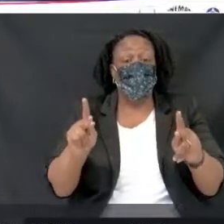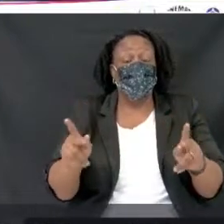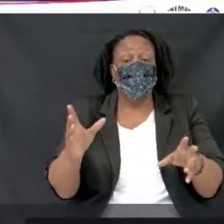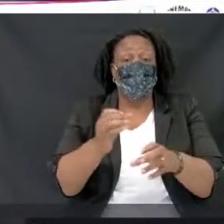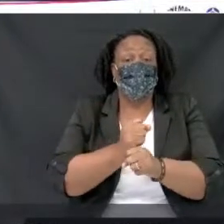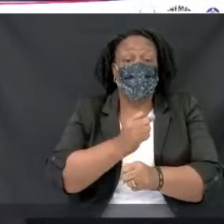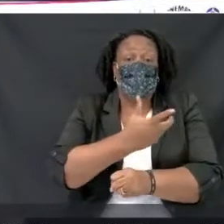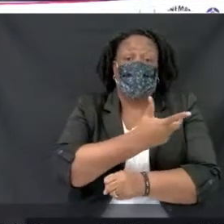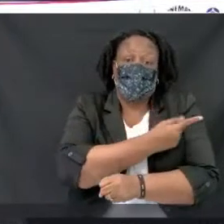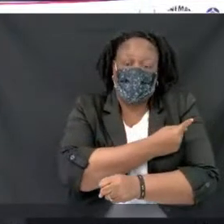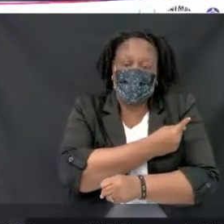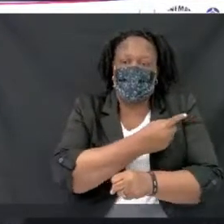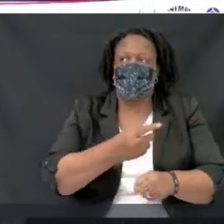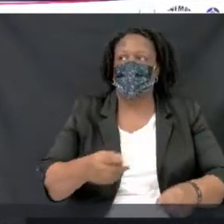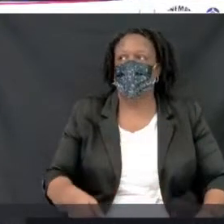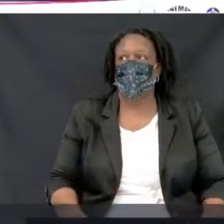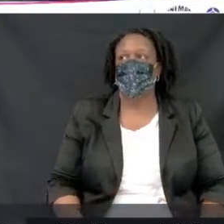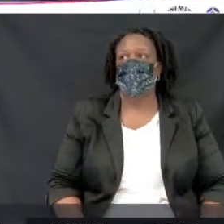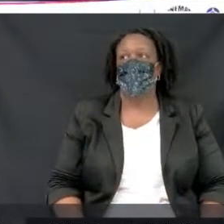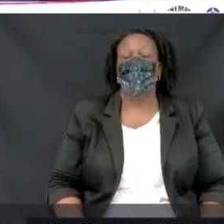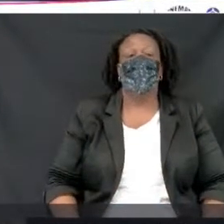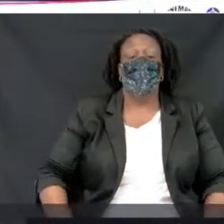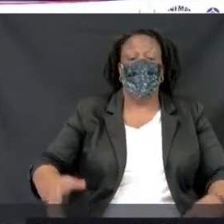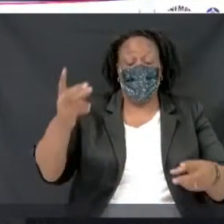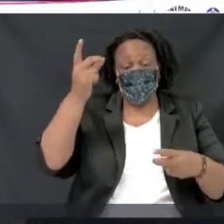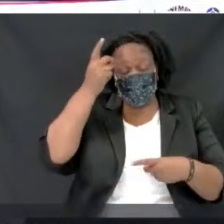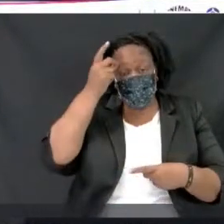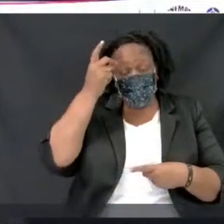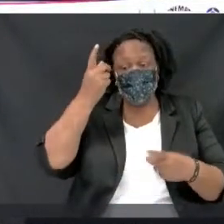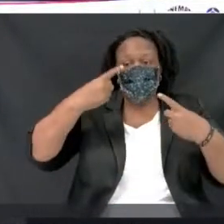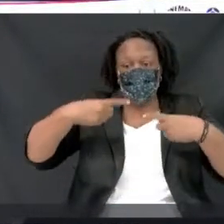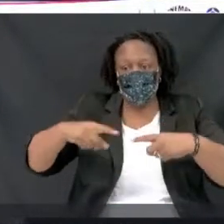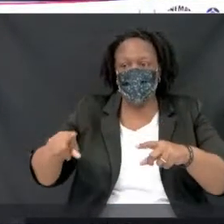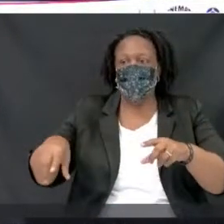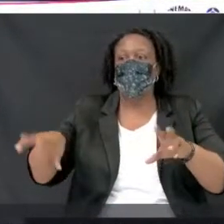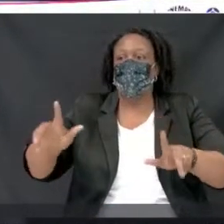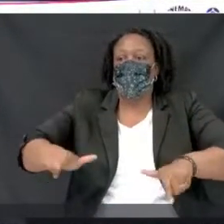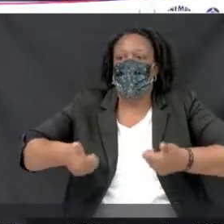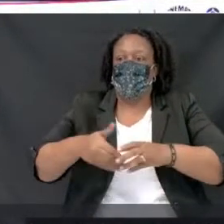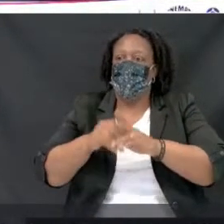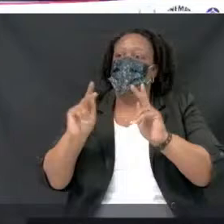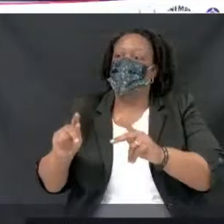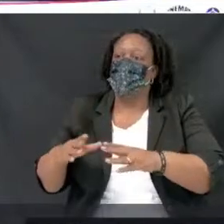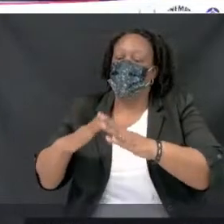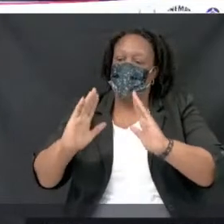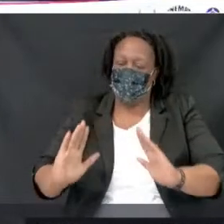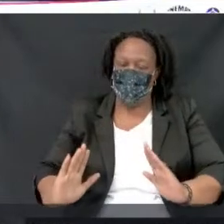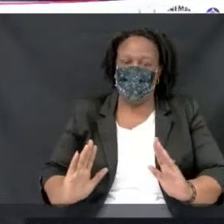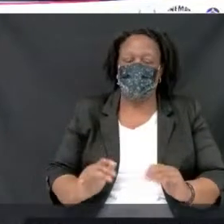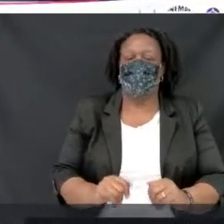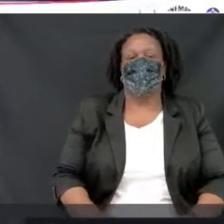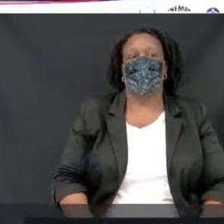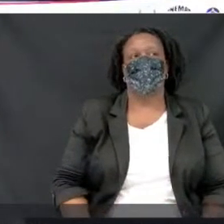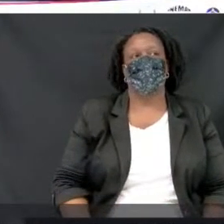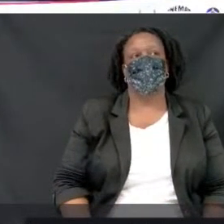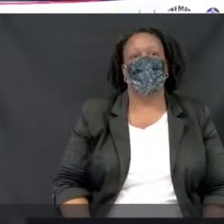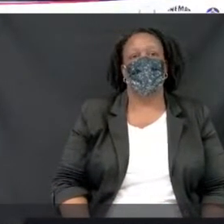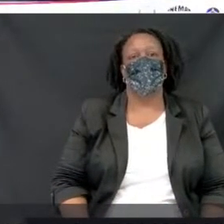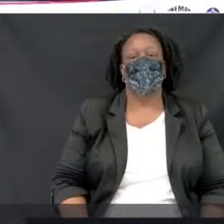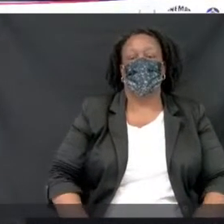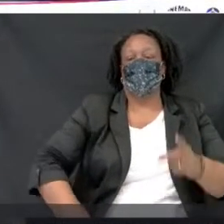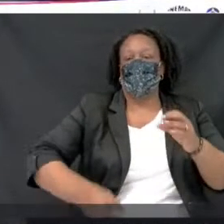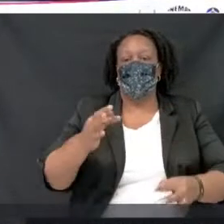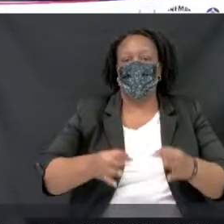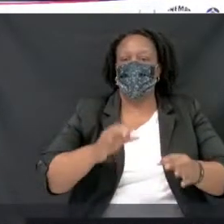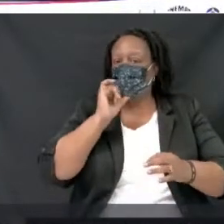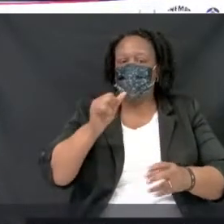coverage. Otherwise, the virus will find a home in these groups that remain vulnerable without the benefits of protection from the